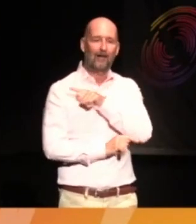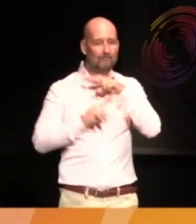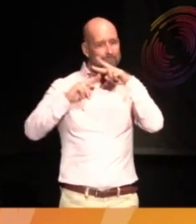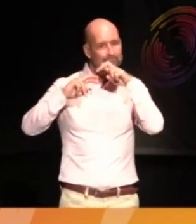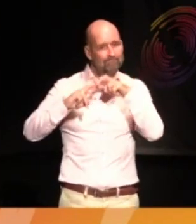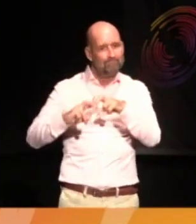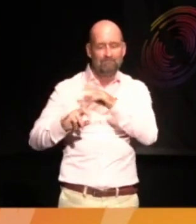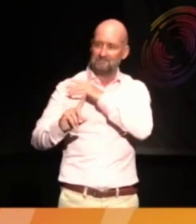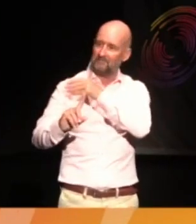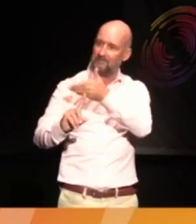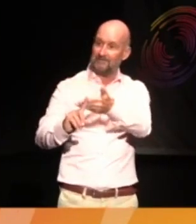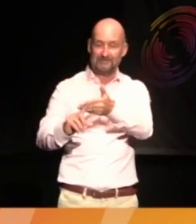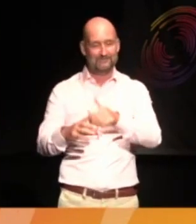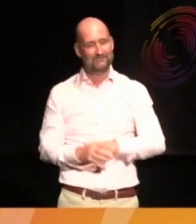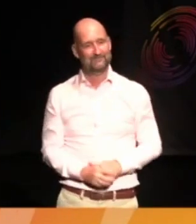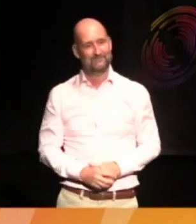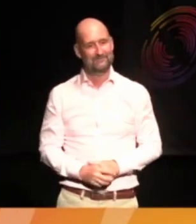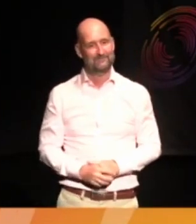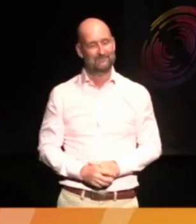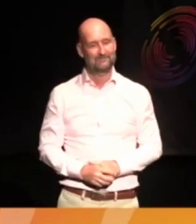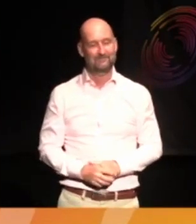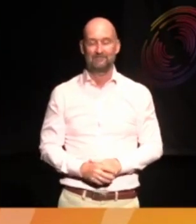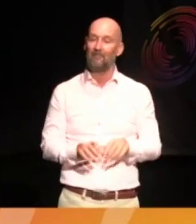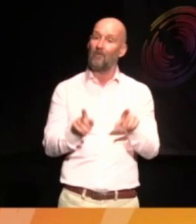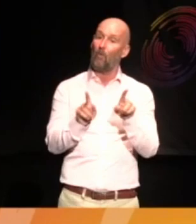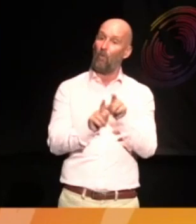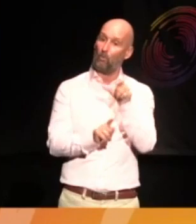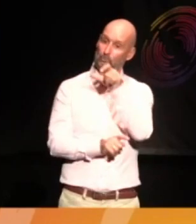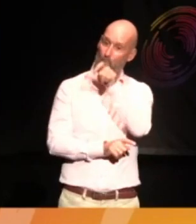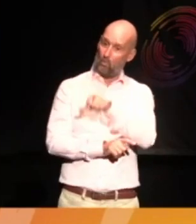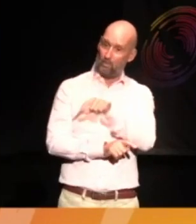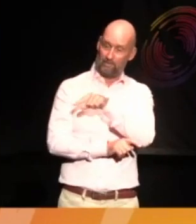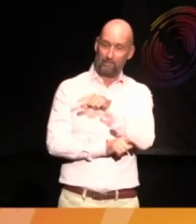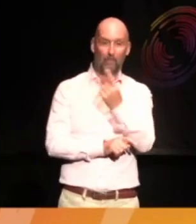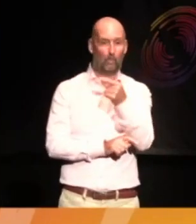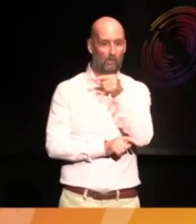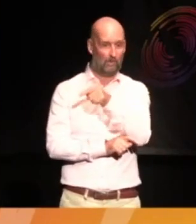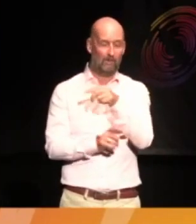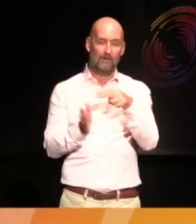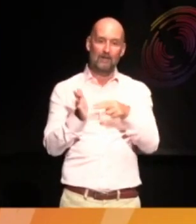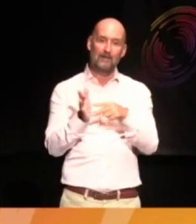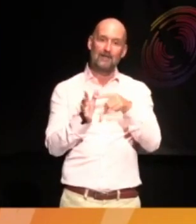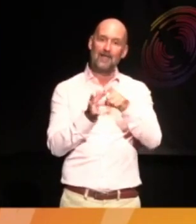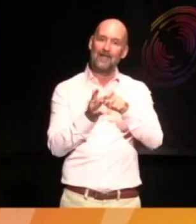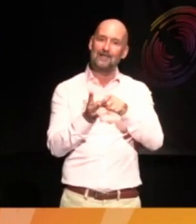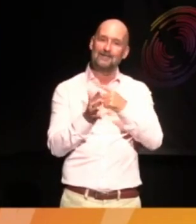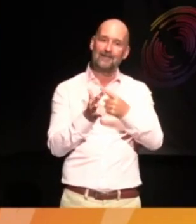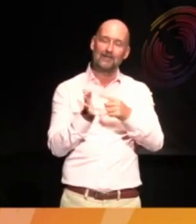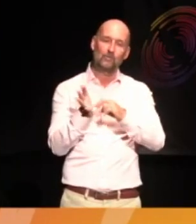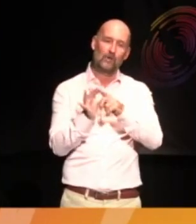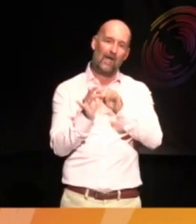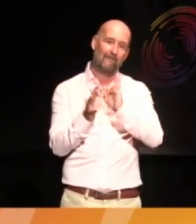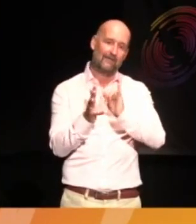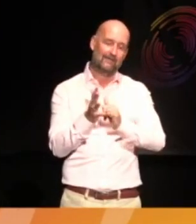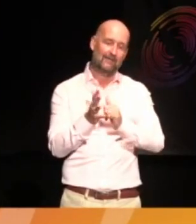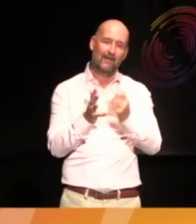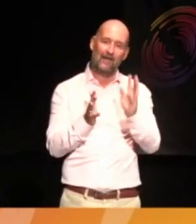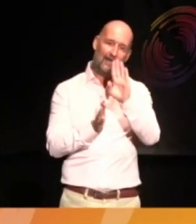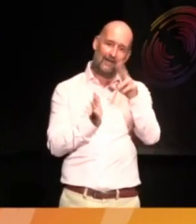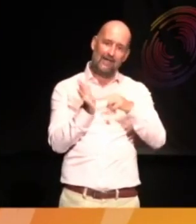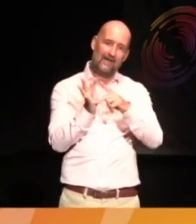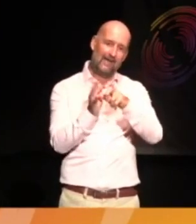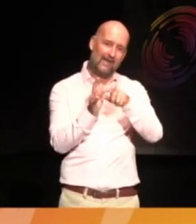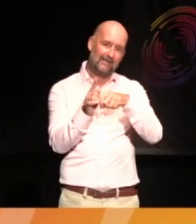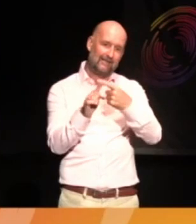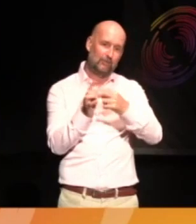since. And also live on stage, we've got Nadine Travers. Yeah, hi everybody, my name's Nadine